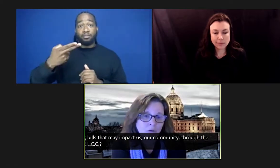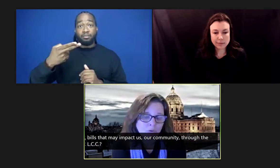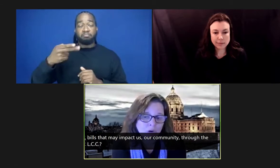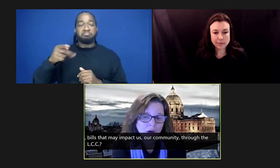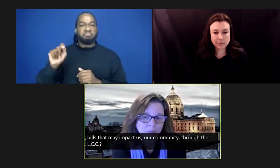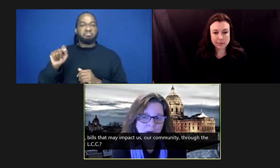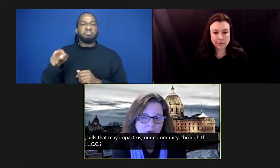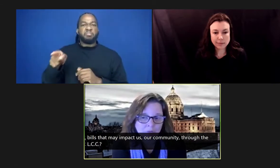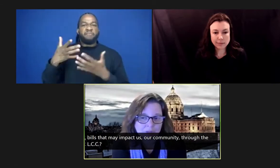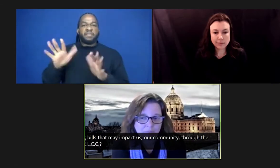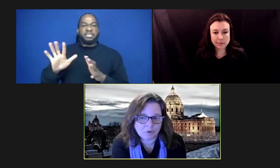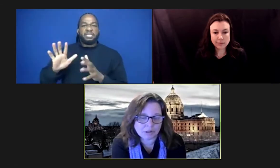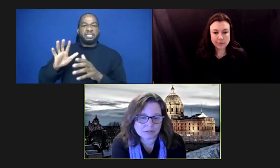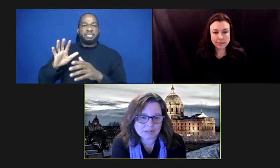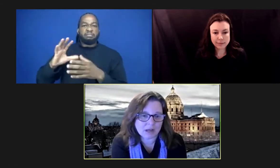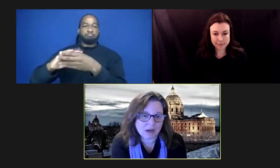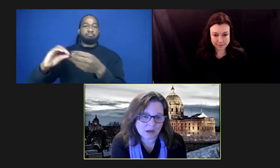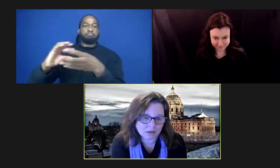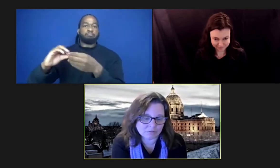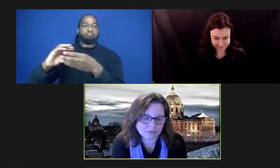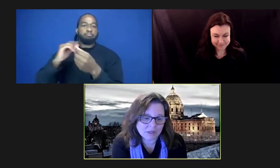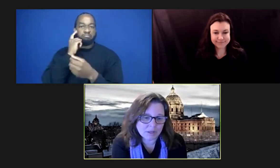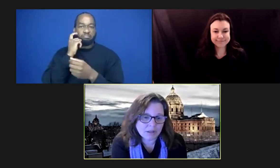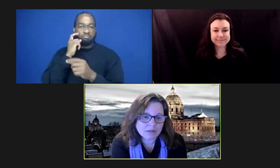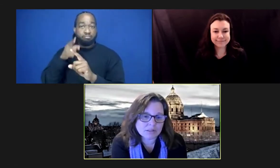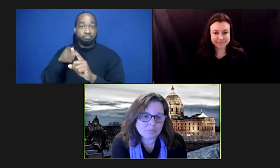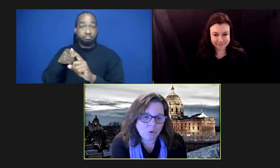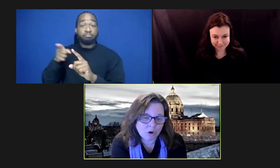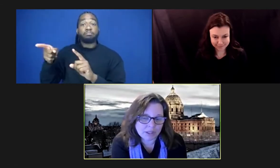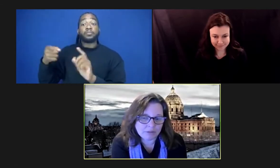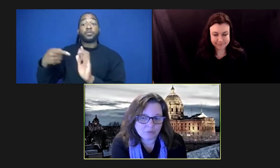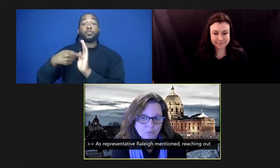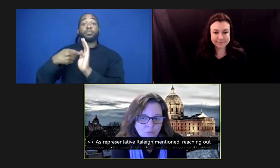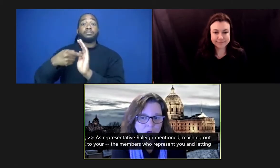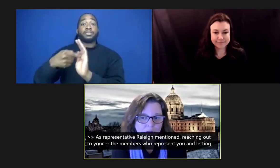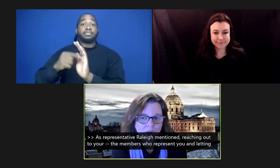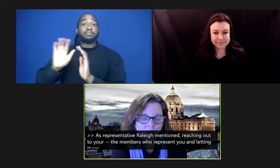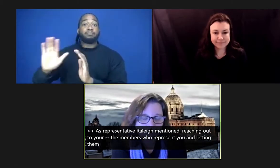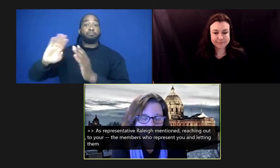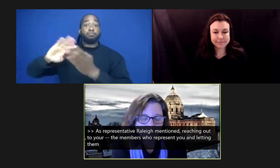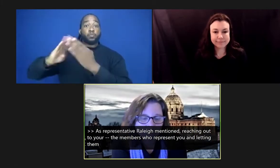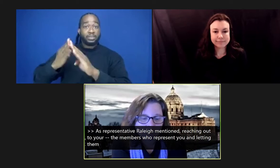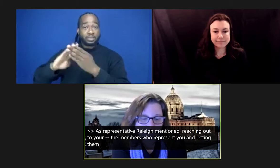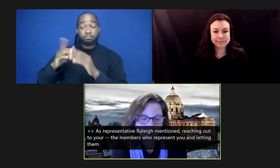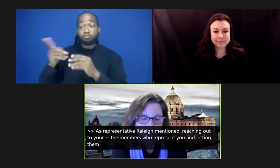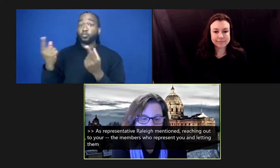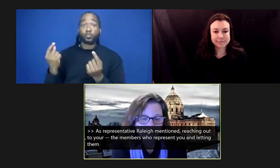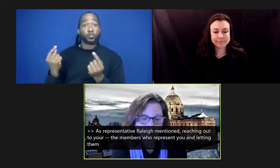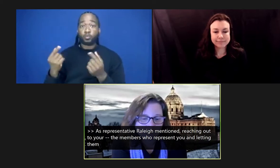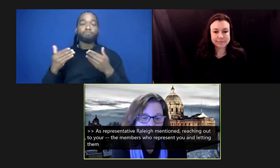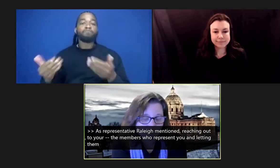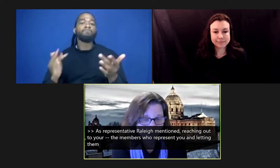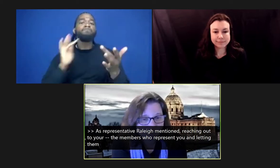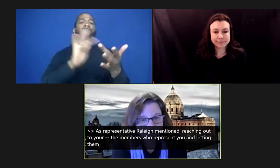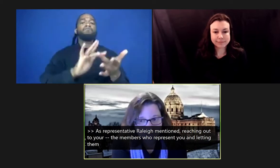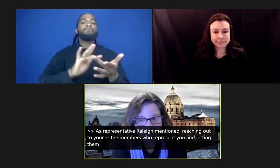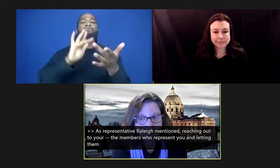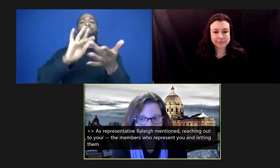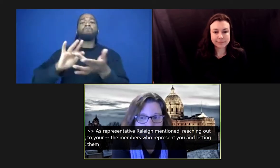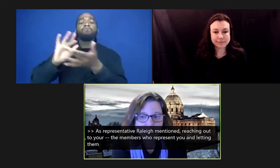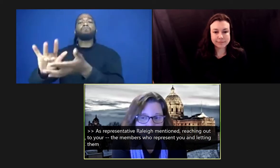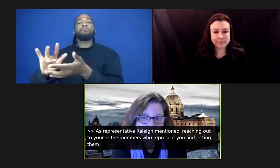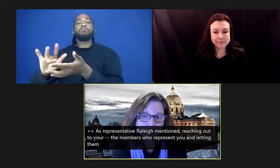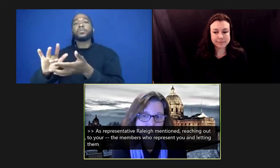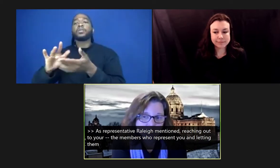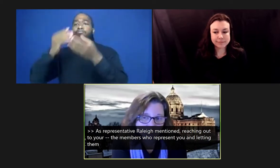them know about the importance of supporting the work of the legislature